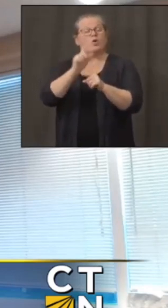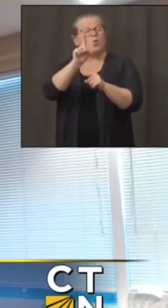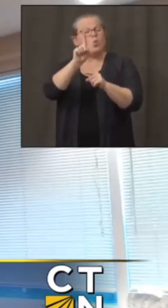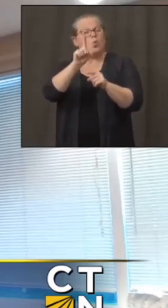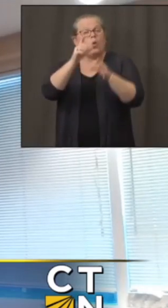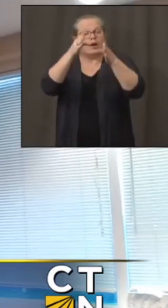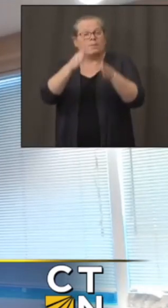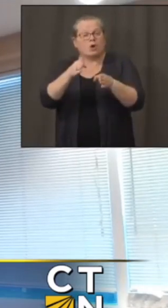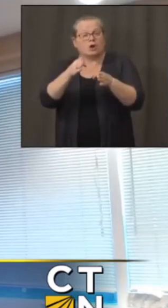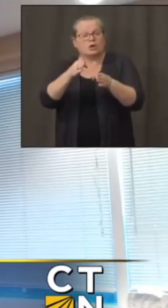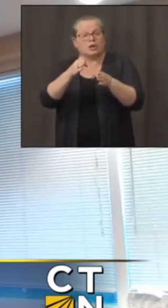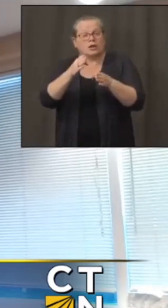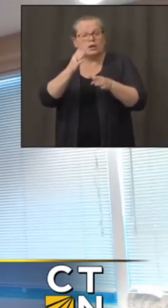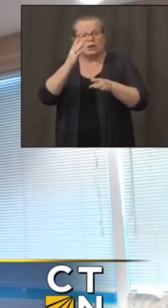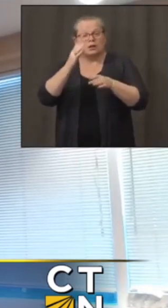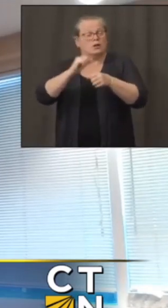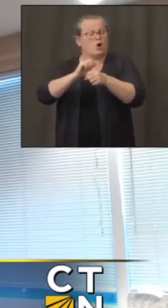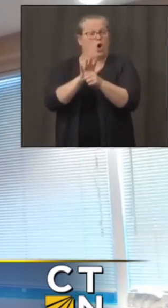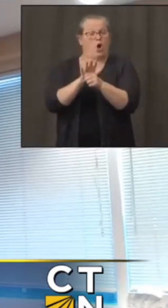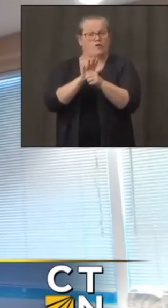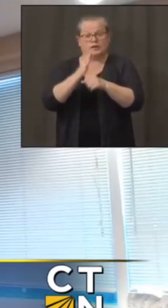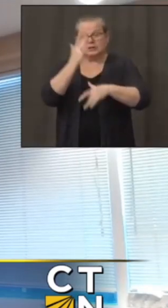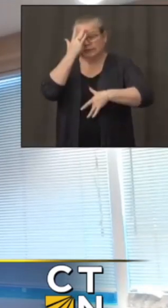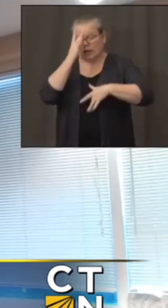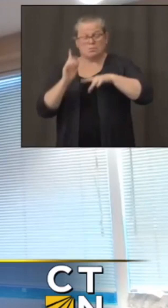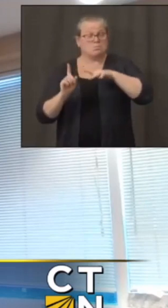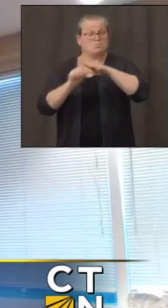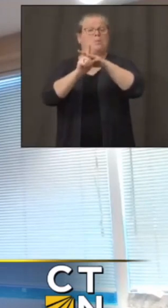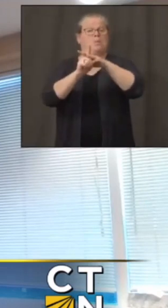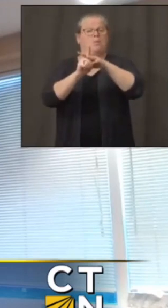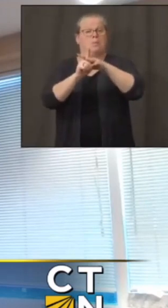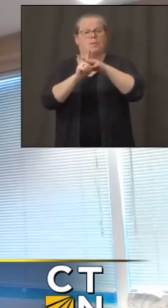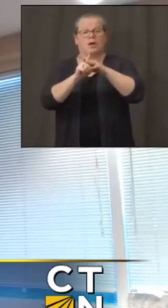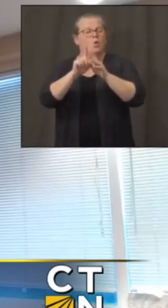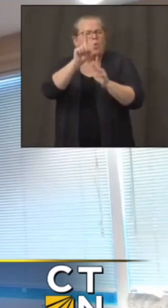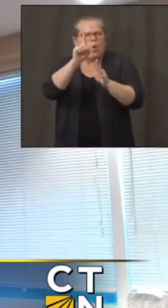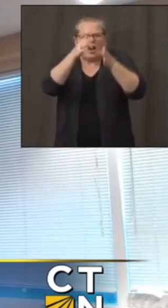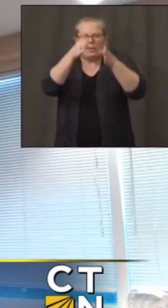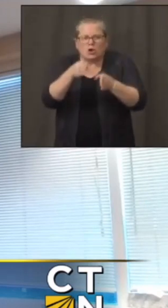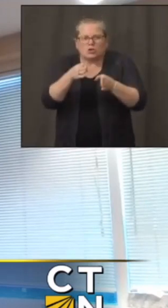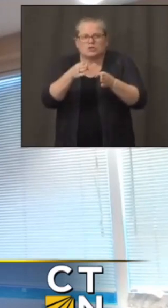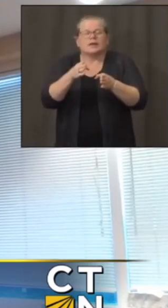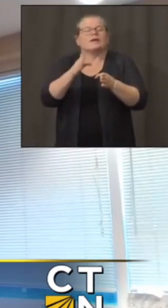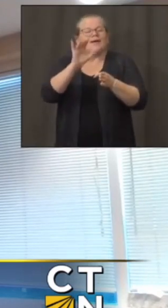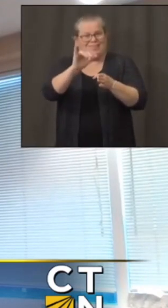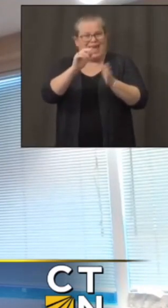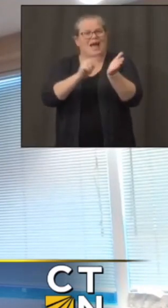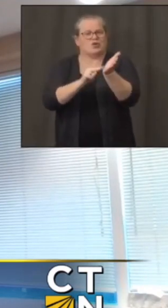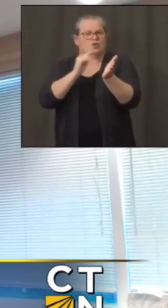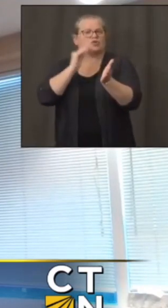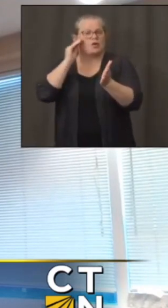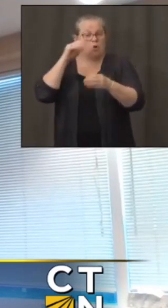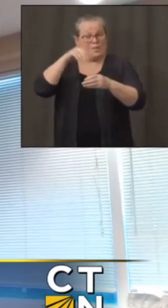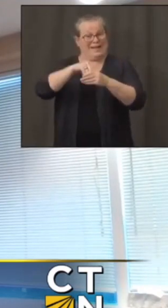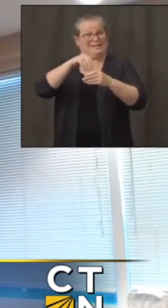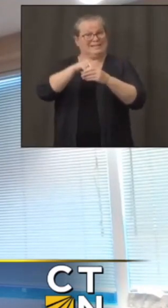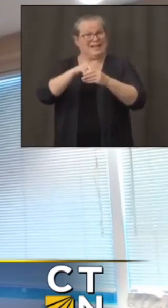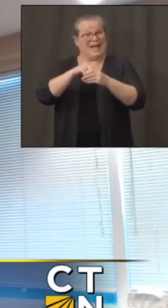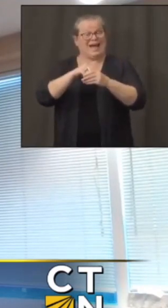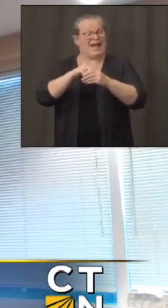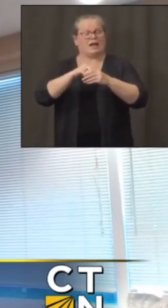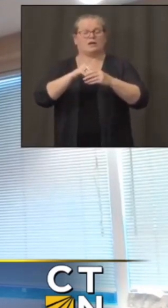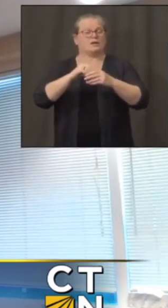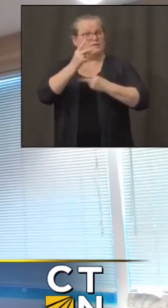we will discontinue the compassionate care visits indoors. So that's built into the order. And